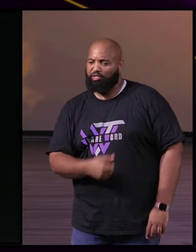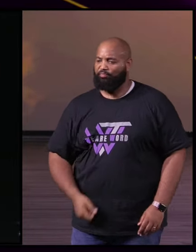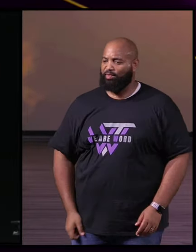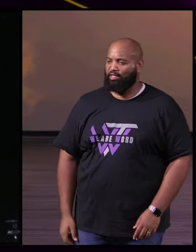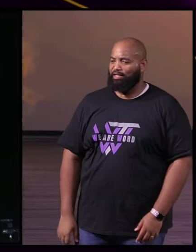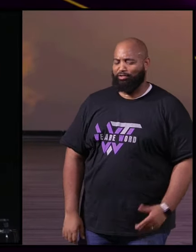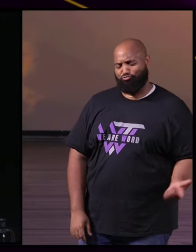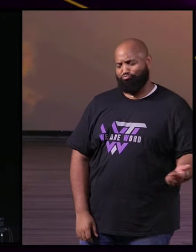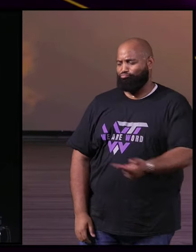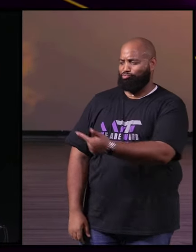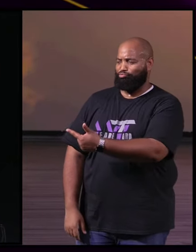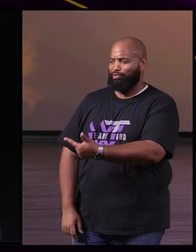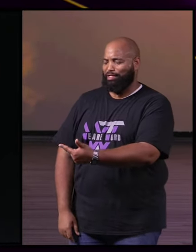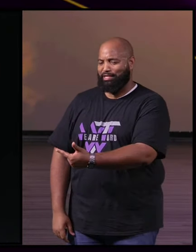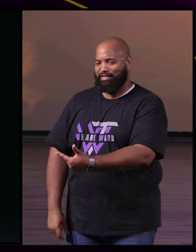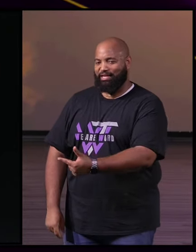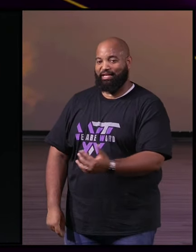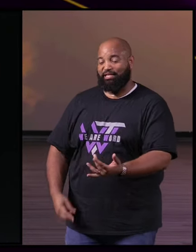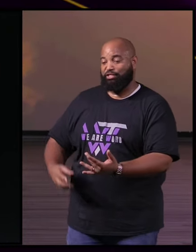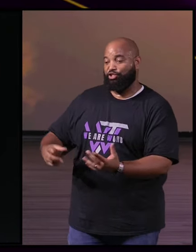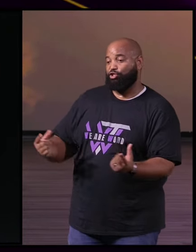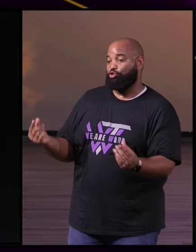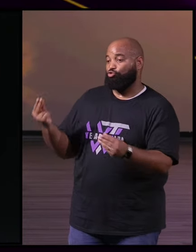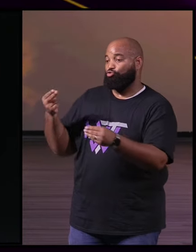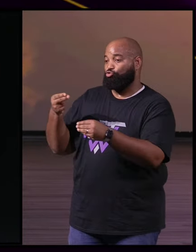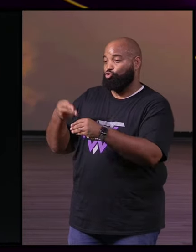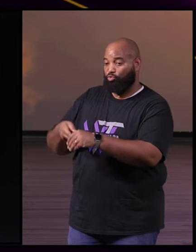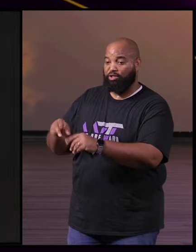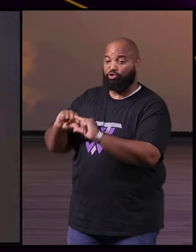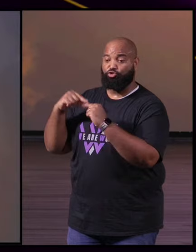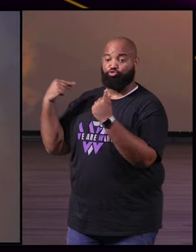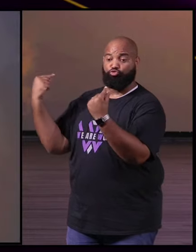make her a part of Pharaoh's harem.